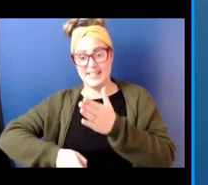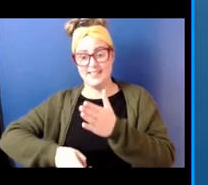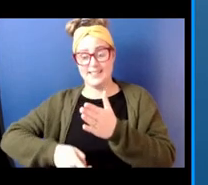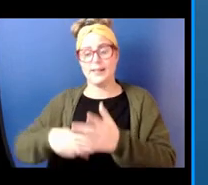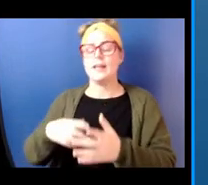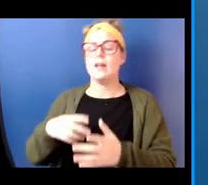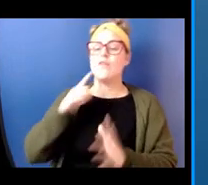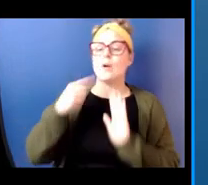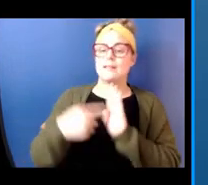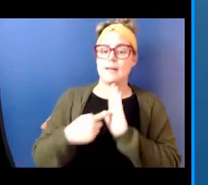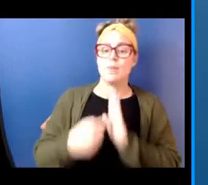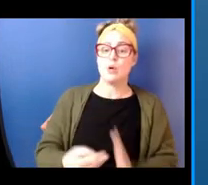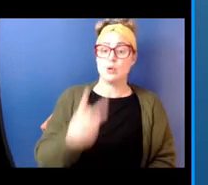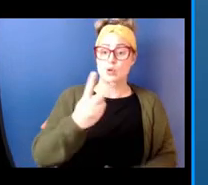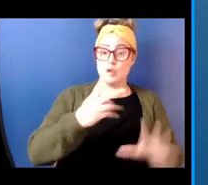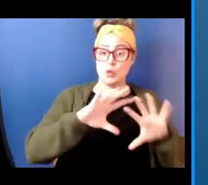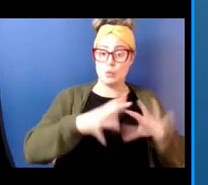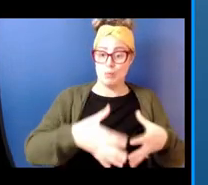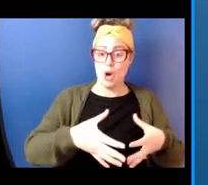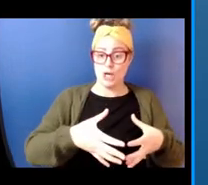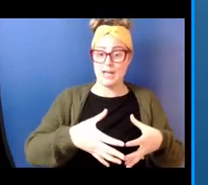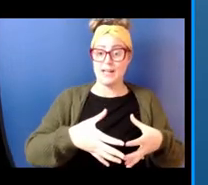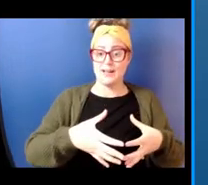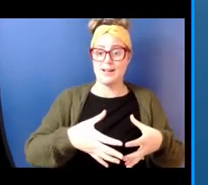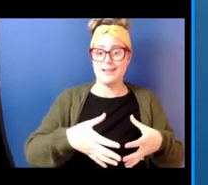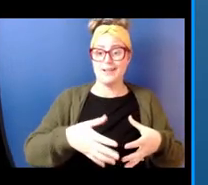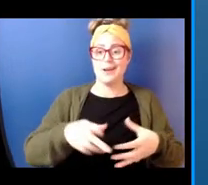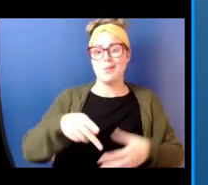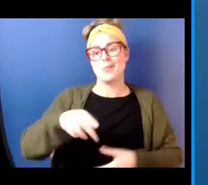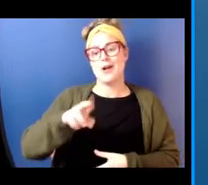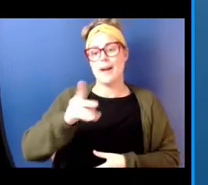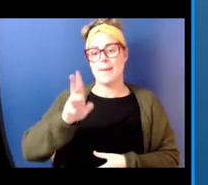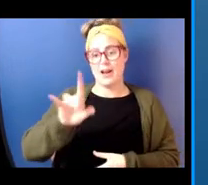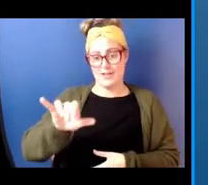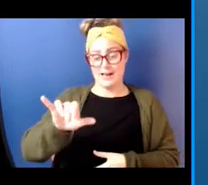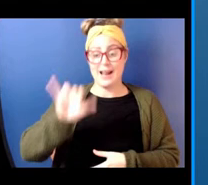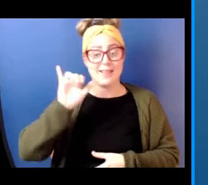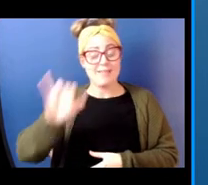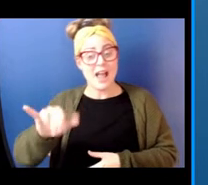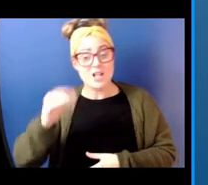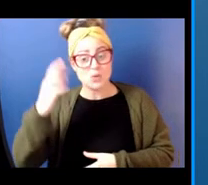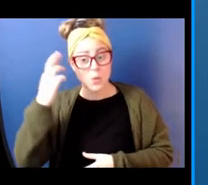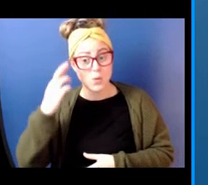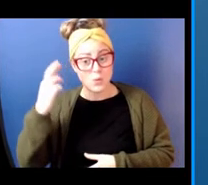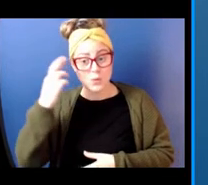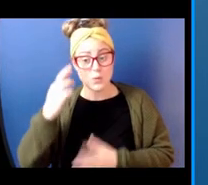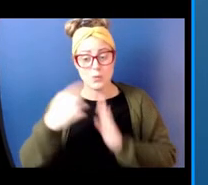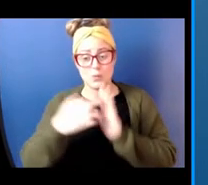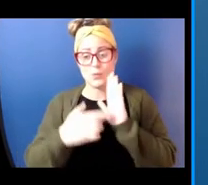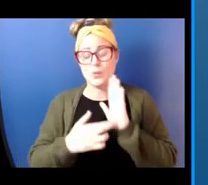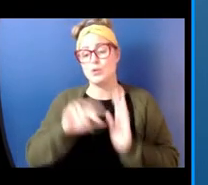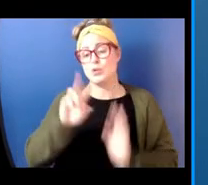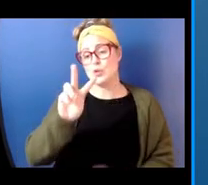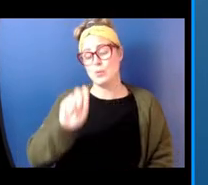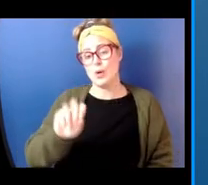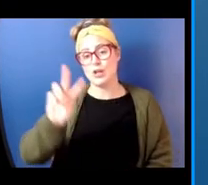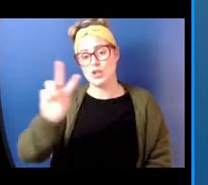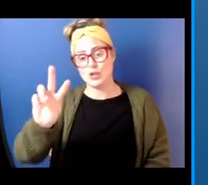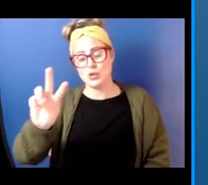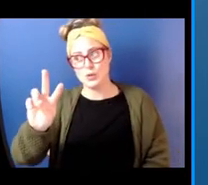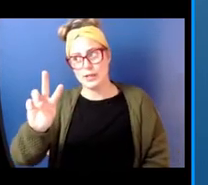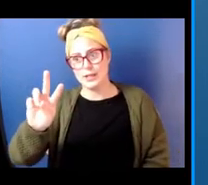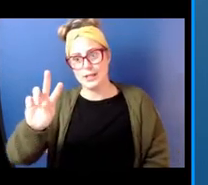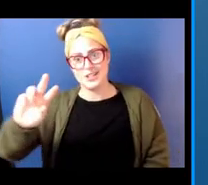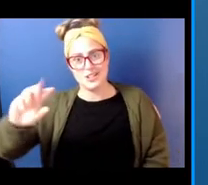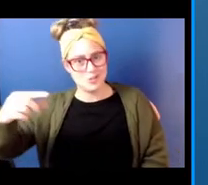primary this is a rule this is because rule 2.2 D prevents fees related